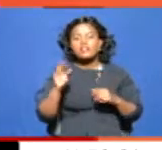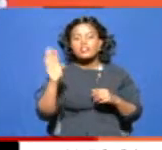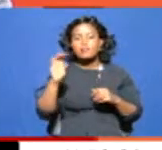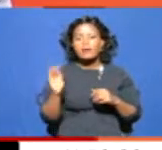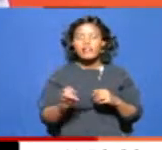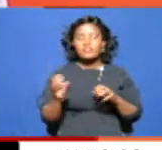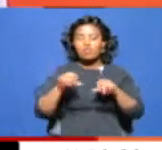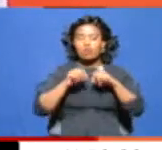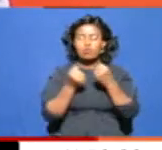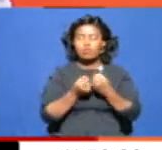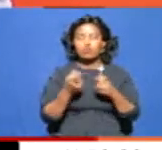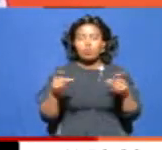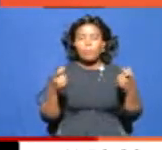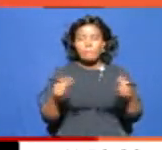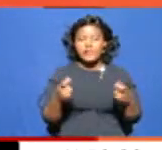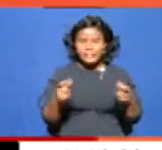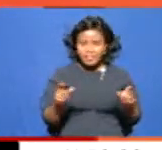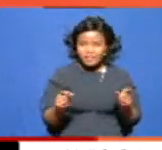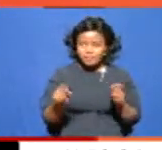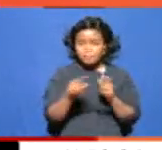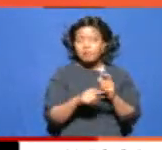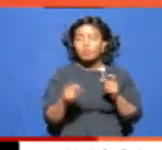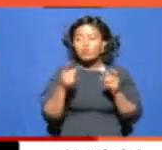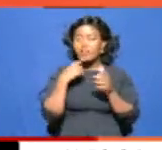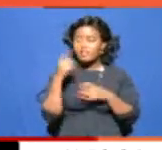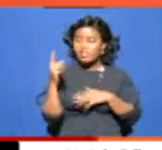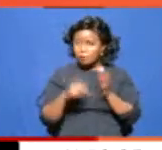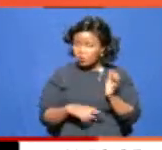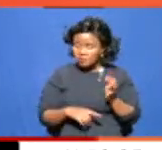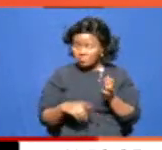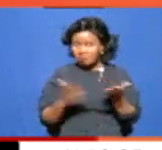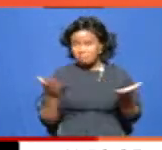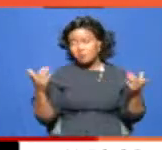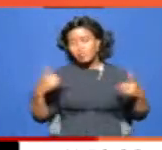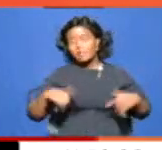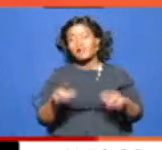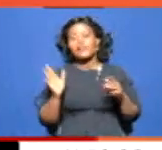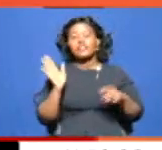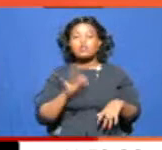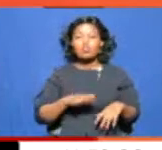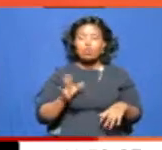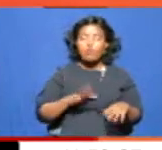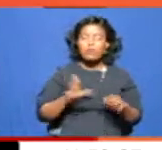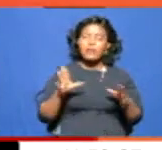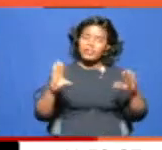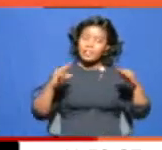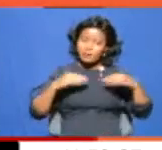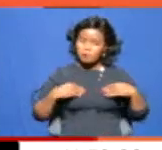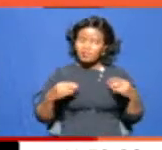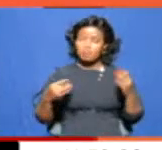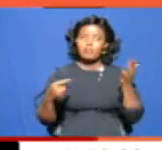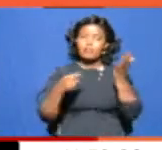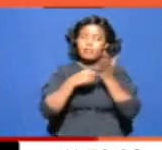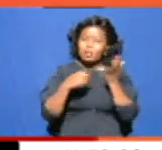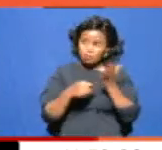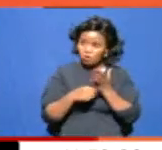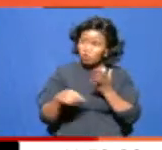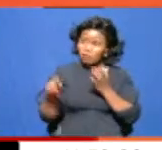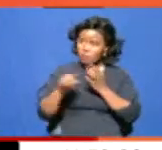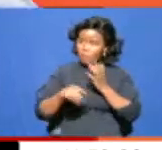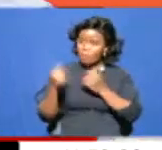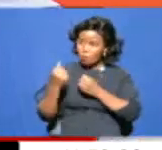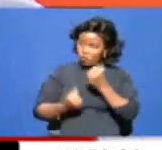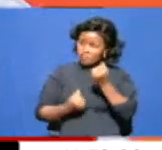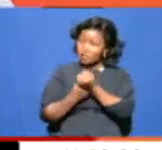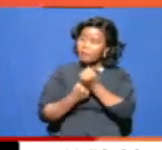mainstream media. So what we are saying is, let our women embrace technology, let them come up. We can promote them on our own